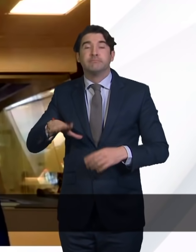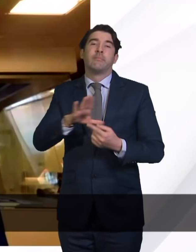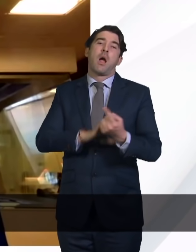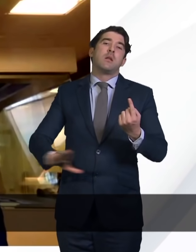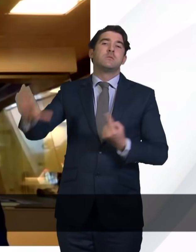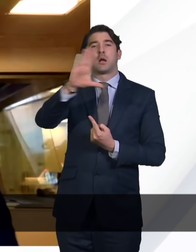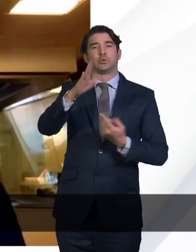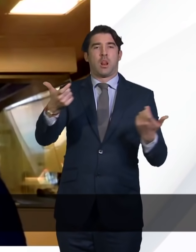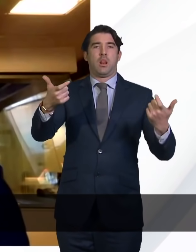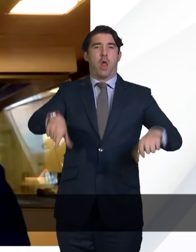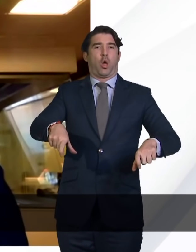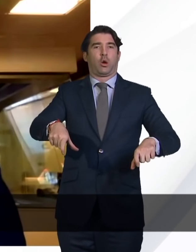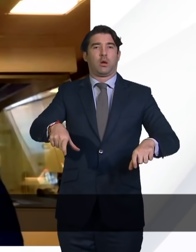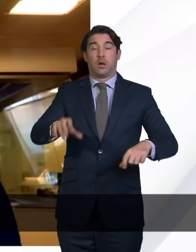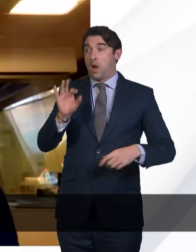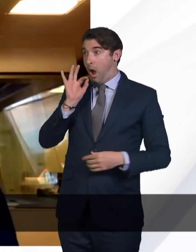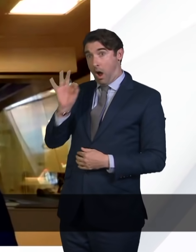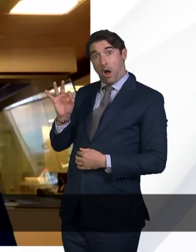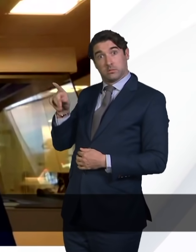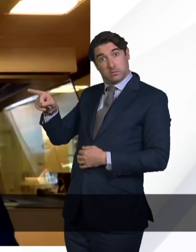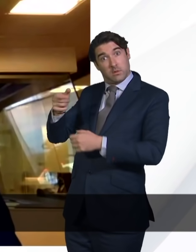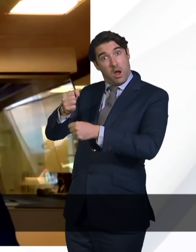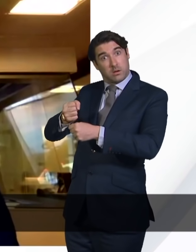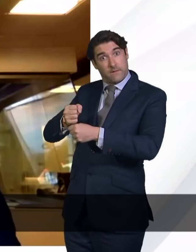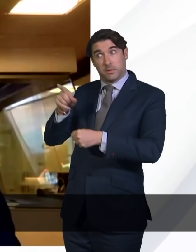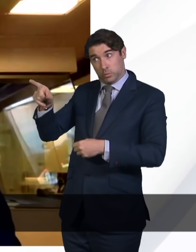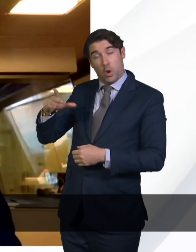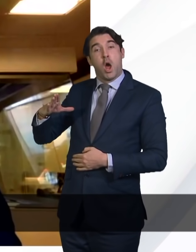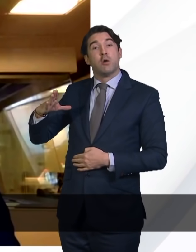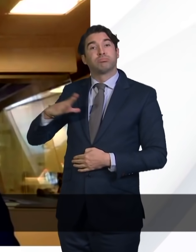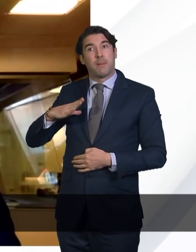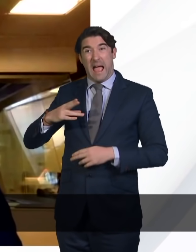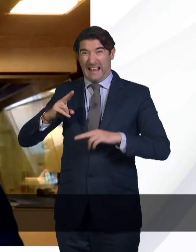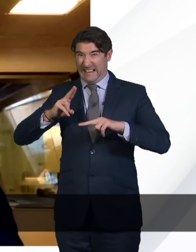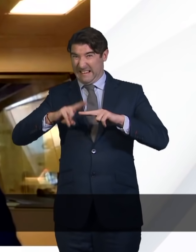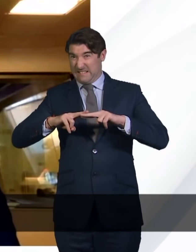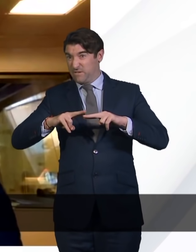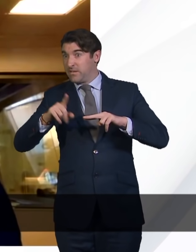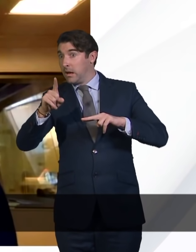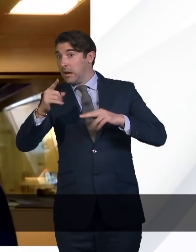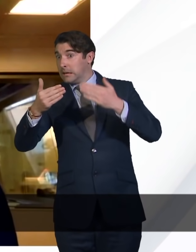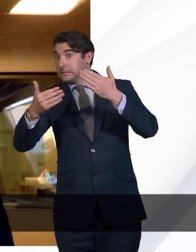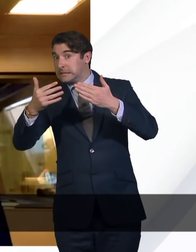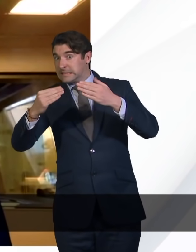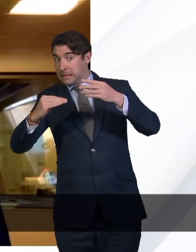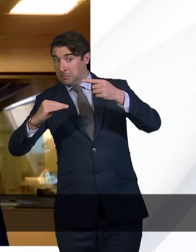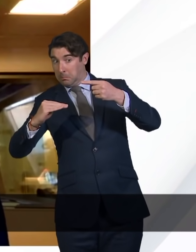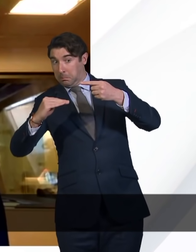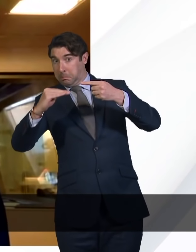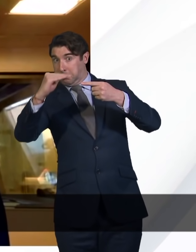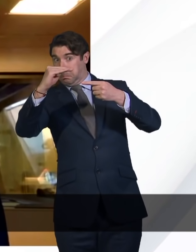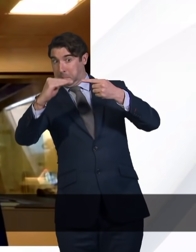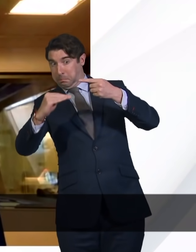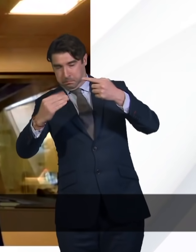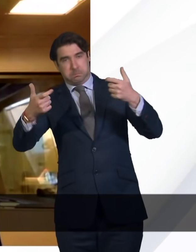agreed a threshold at which you will have to introduce national measures? And to Professor Whitty, the